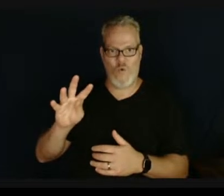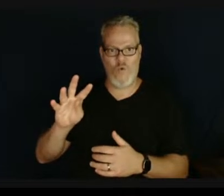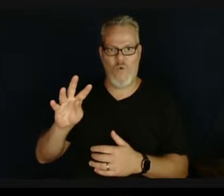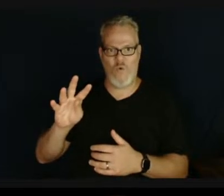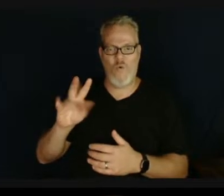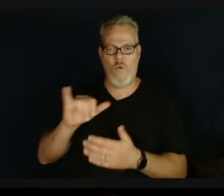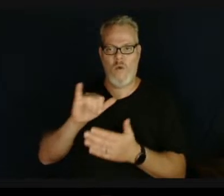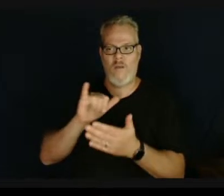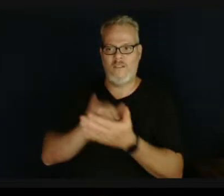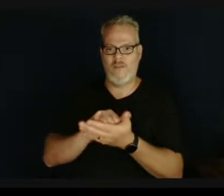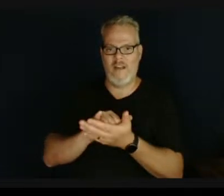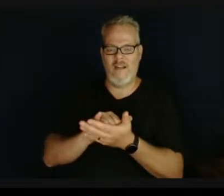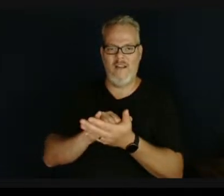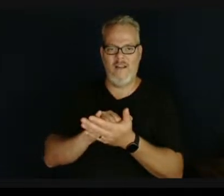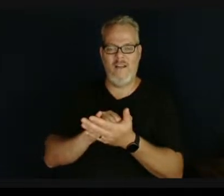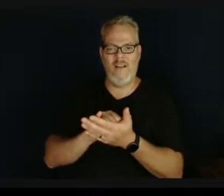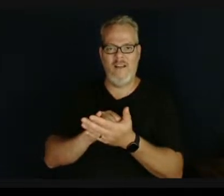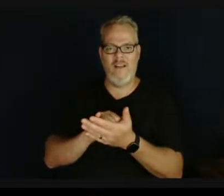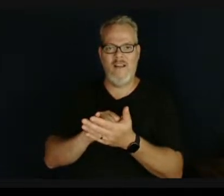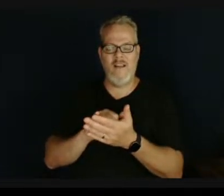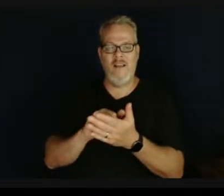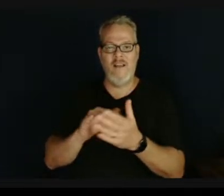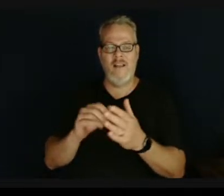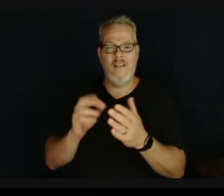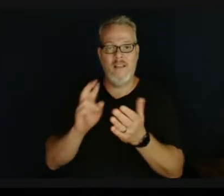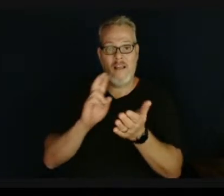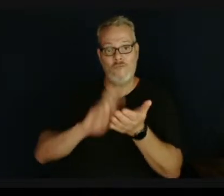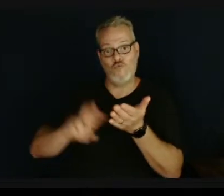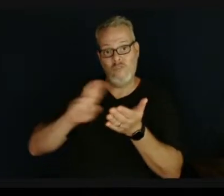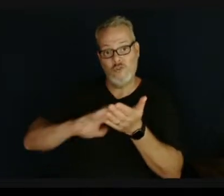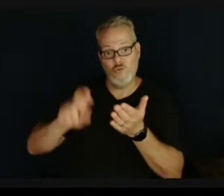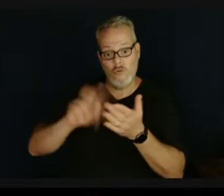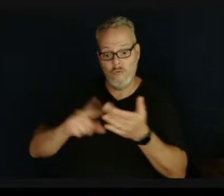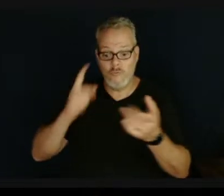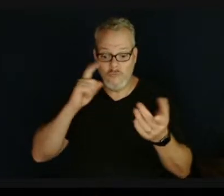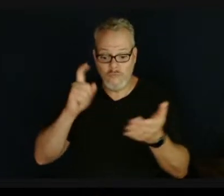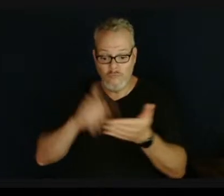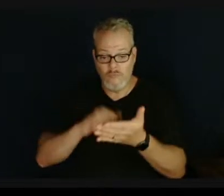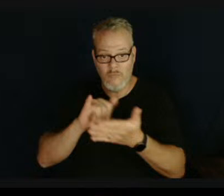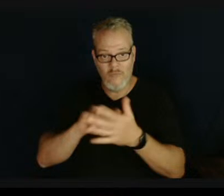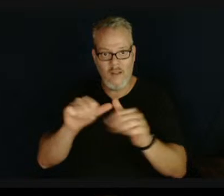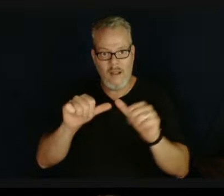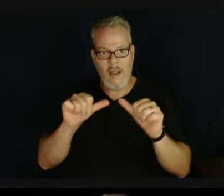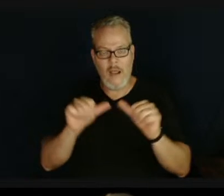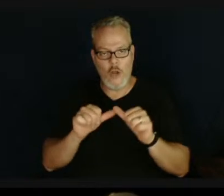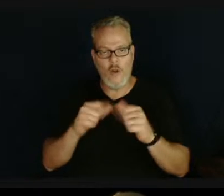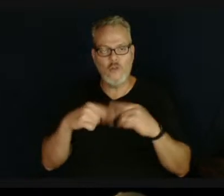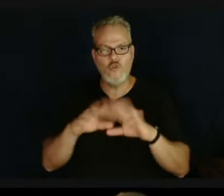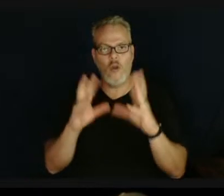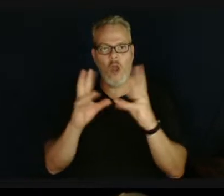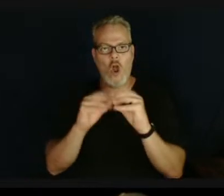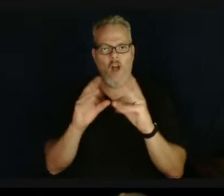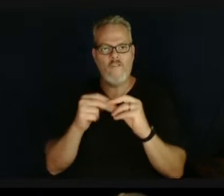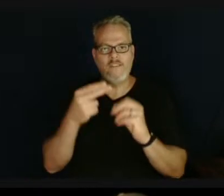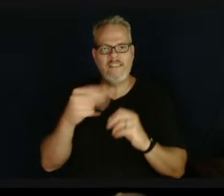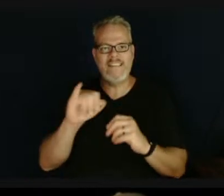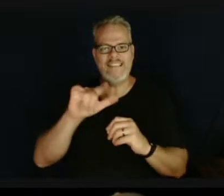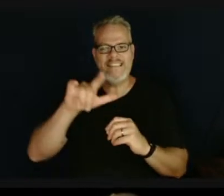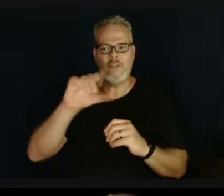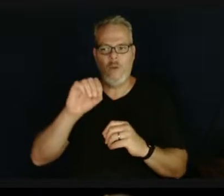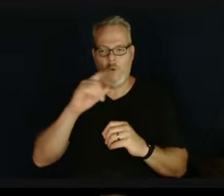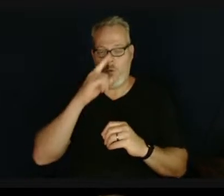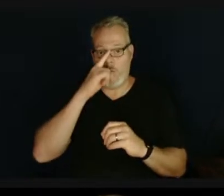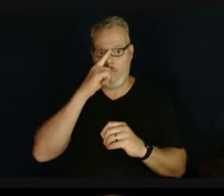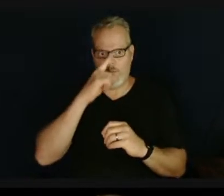the research that we saw presented at the American Geophysical Union conference, Chapman conference in Hilo that happened